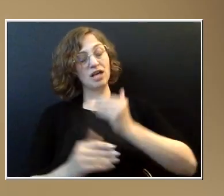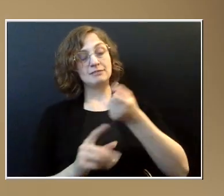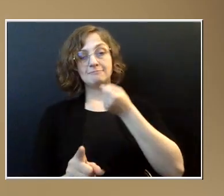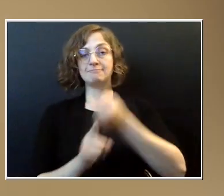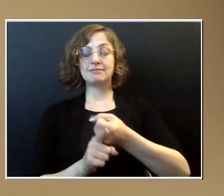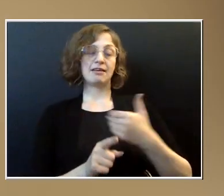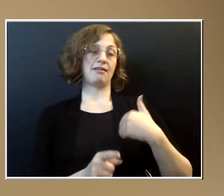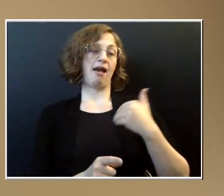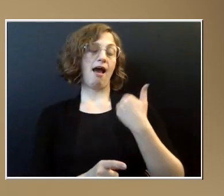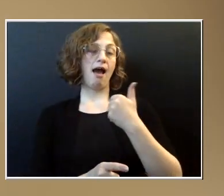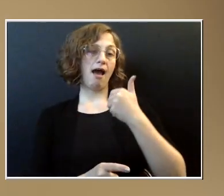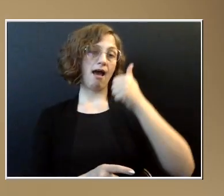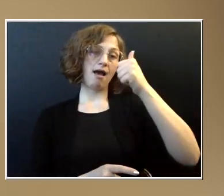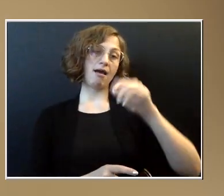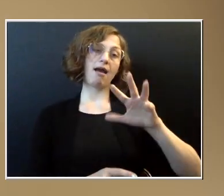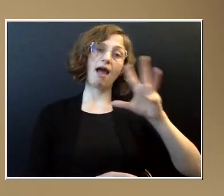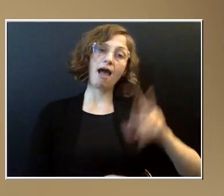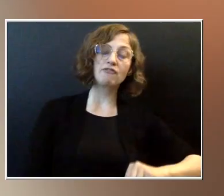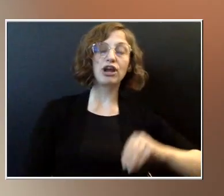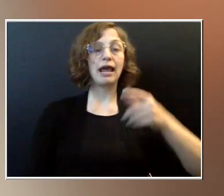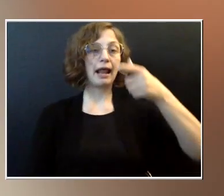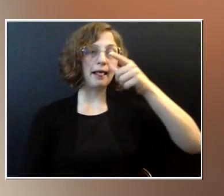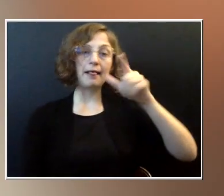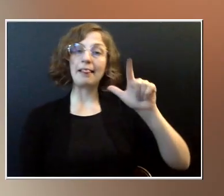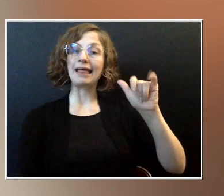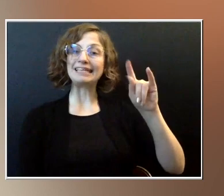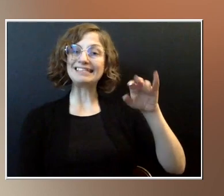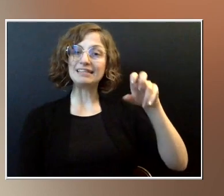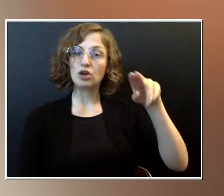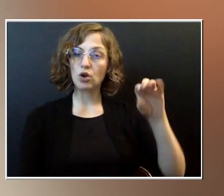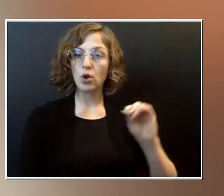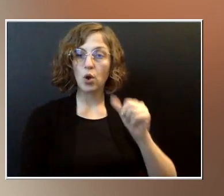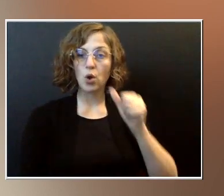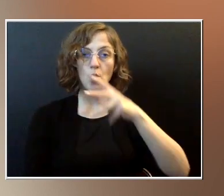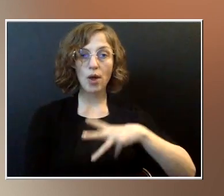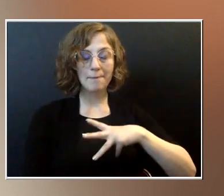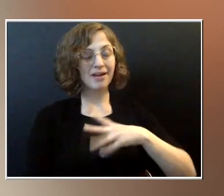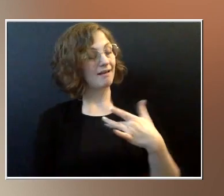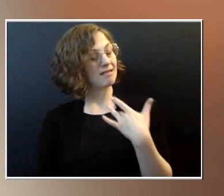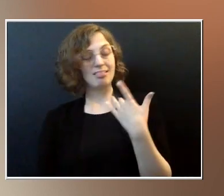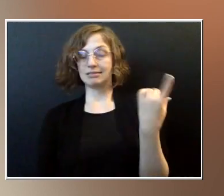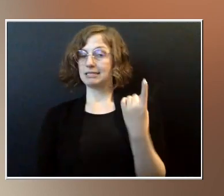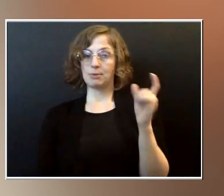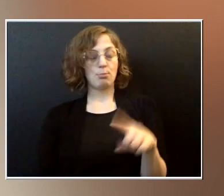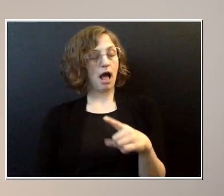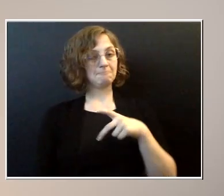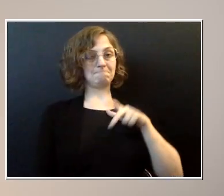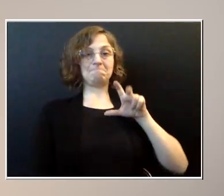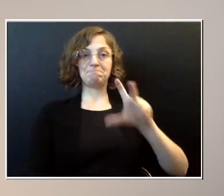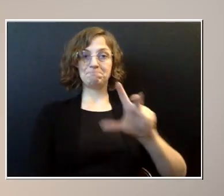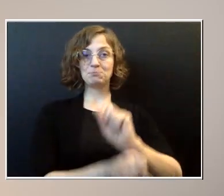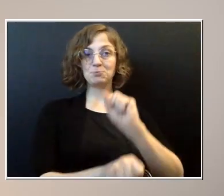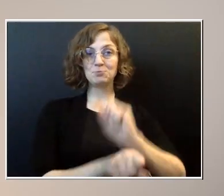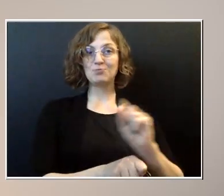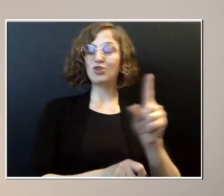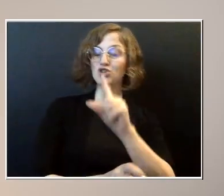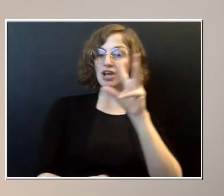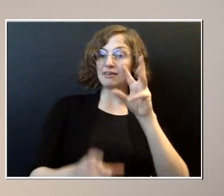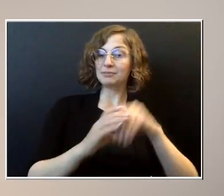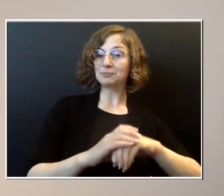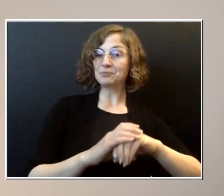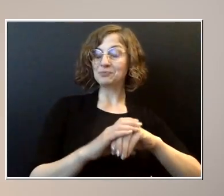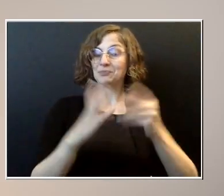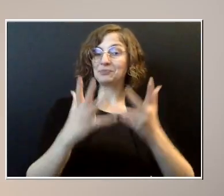thought somebody has to do the work, right? She entered and completed the clinical trial, and this past year underwent a lumpectomy